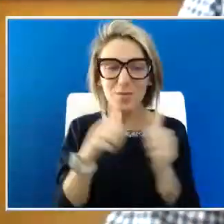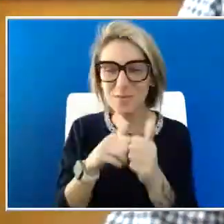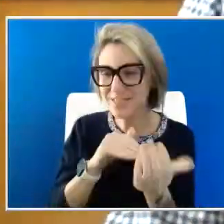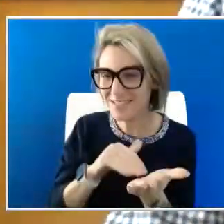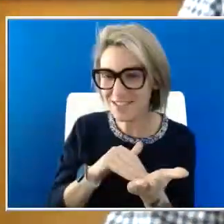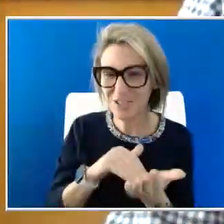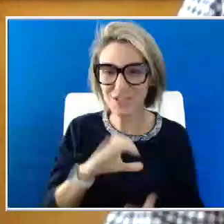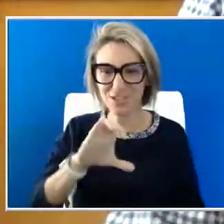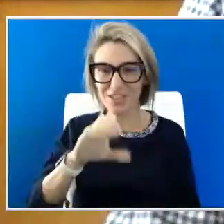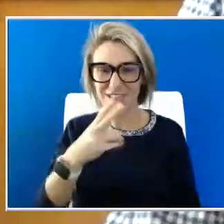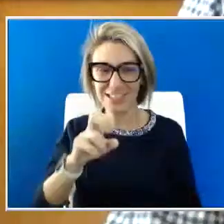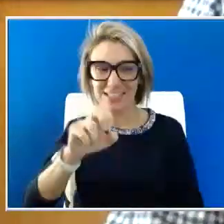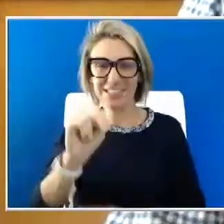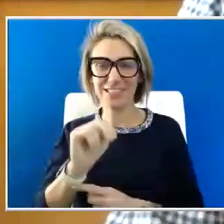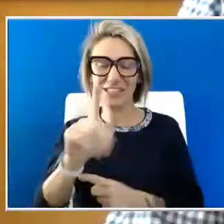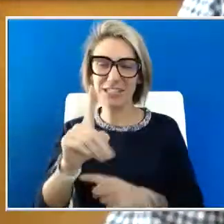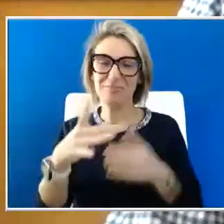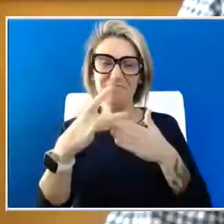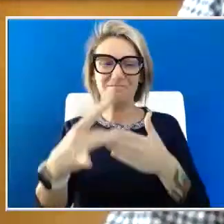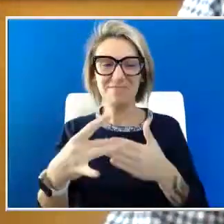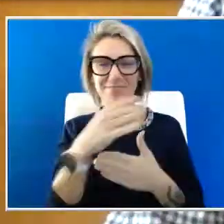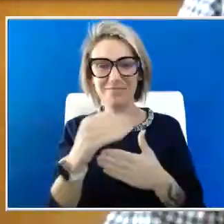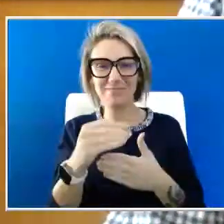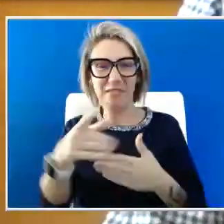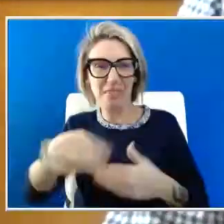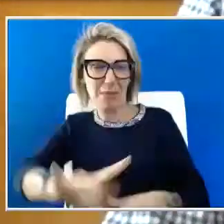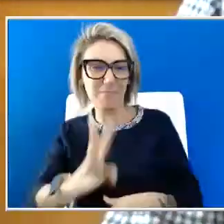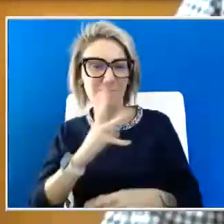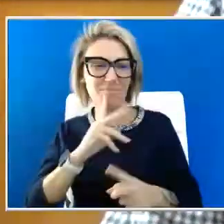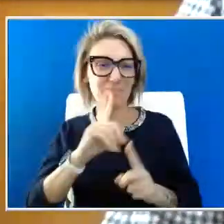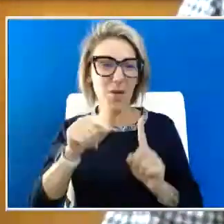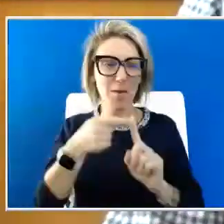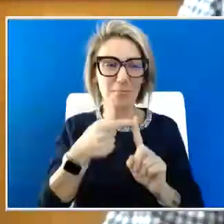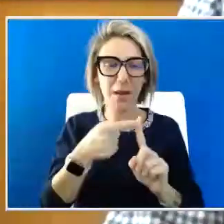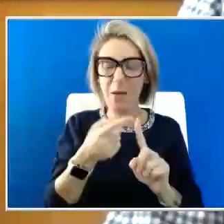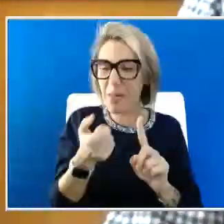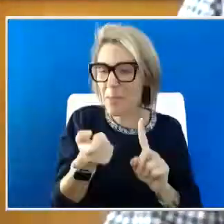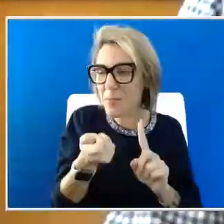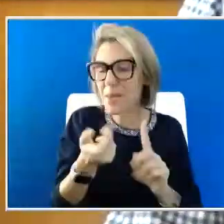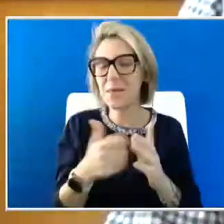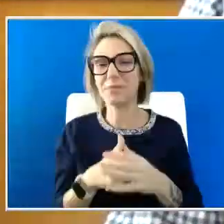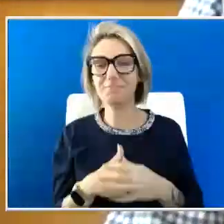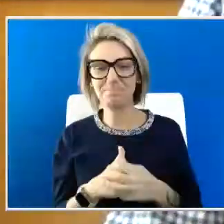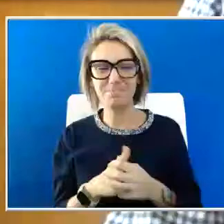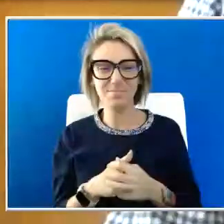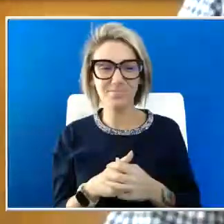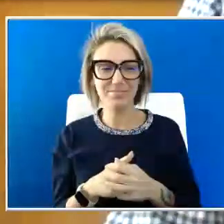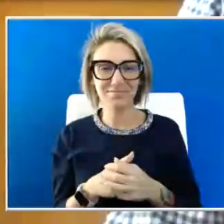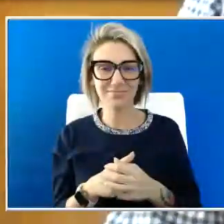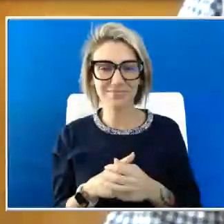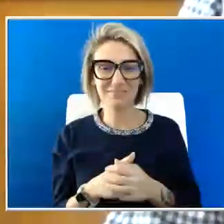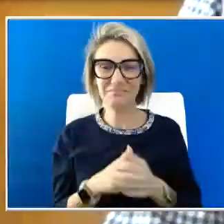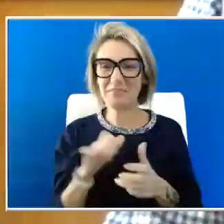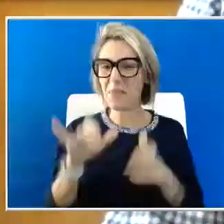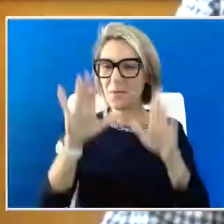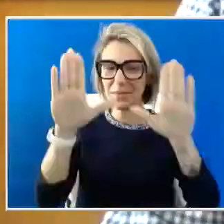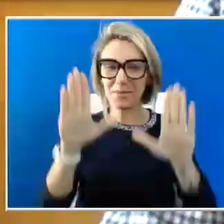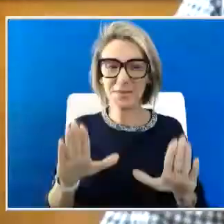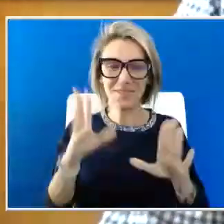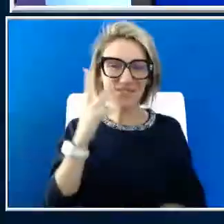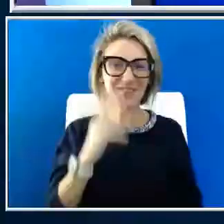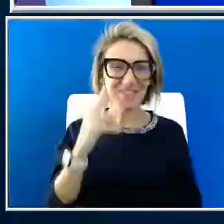was kind of leading the way, and then they would get to talk a little bit, and it was just such a wonderful